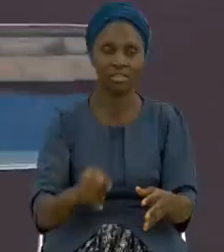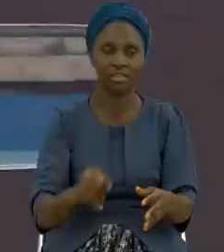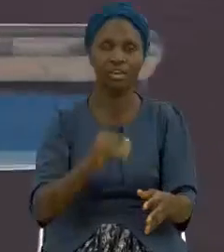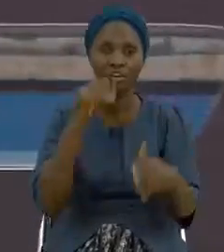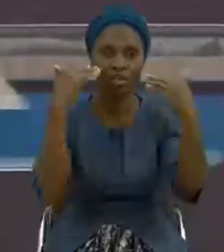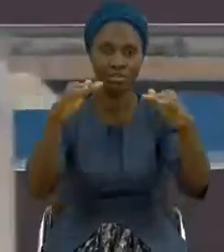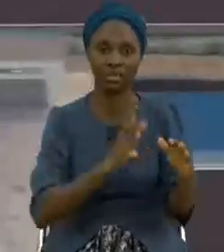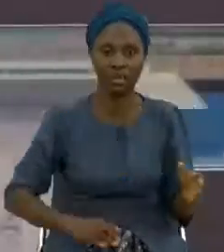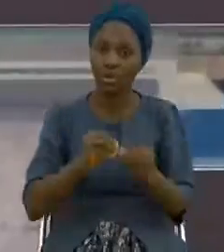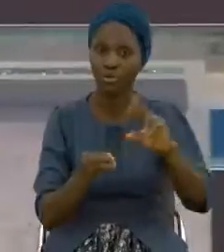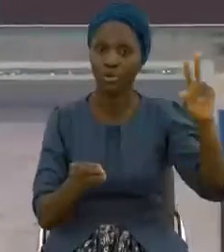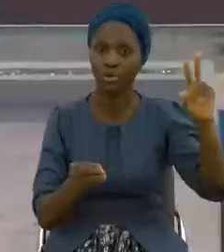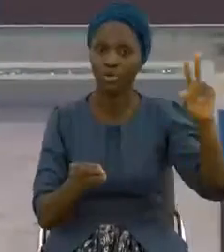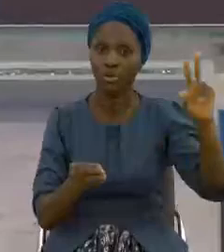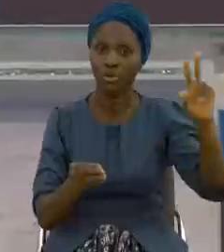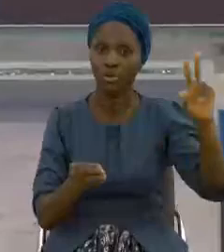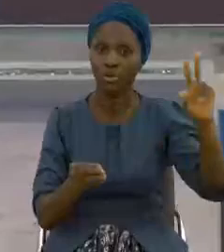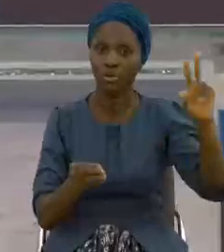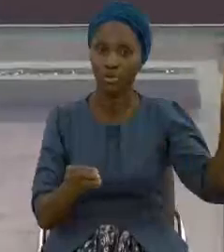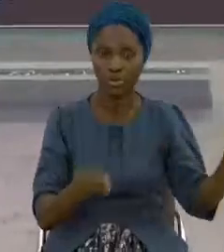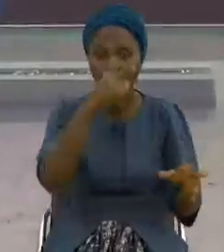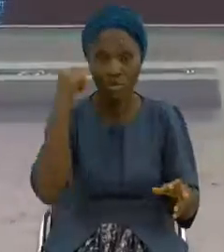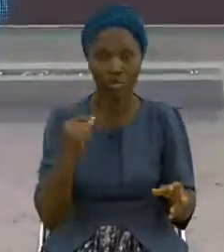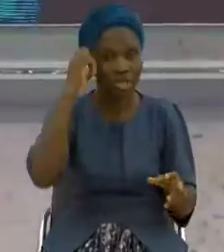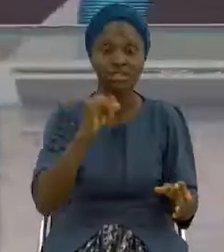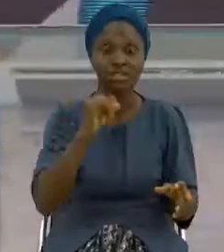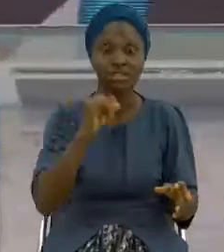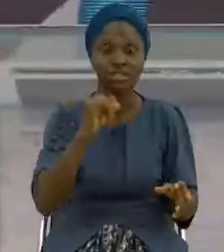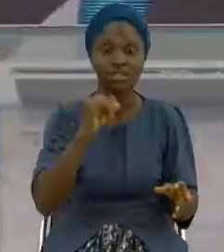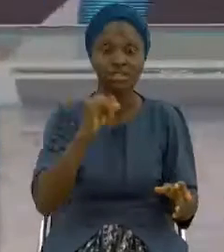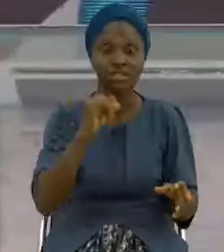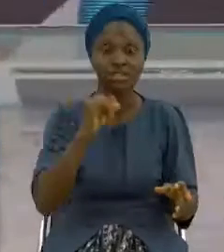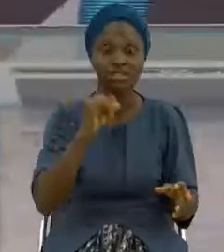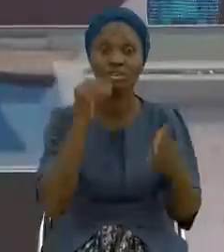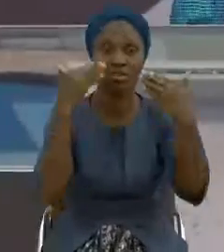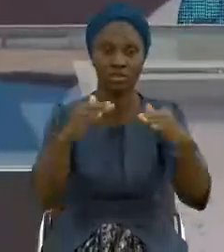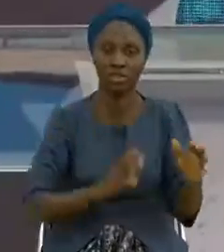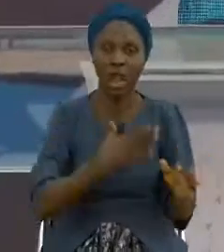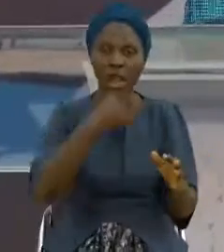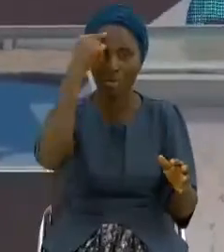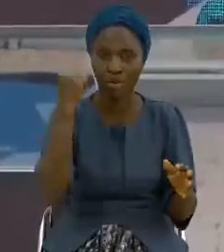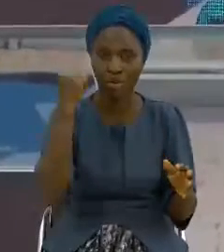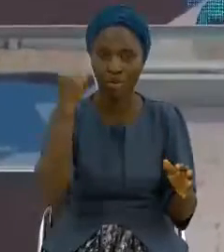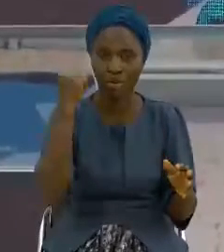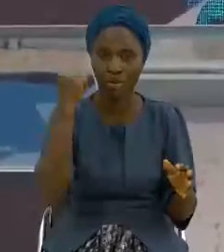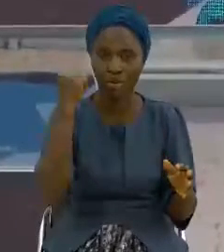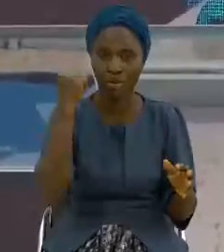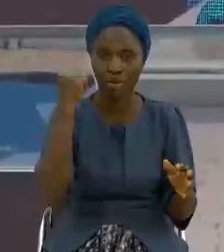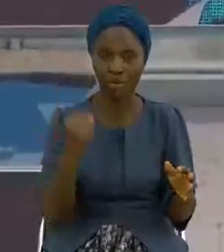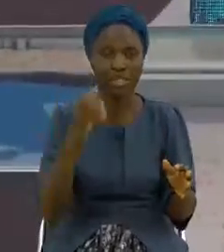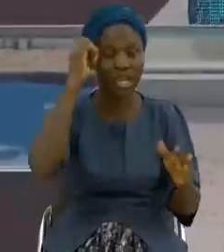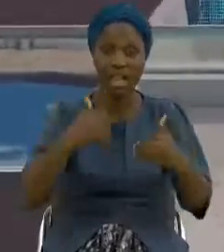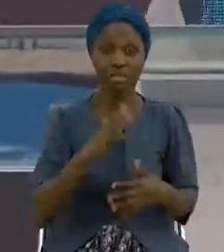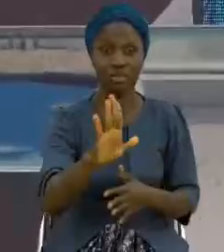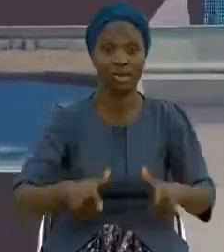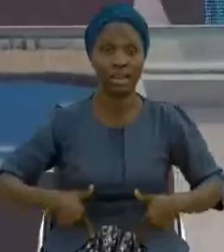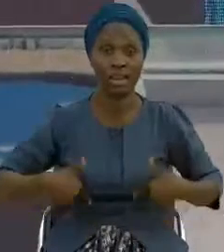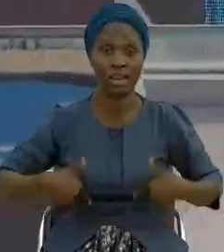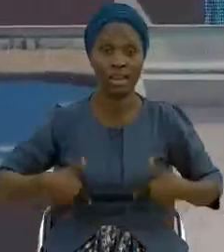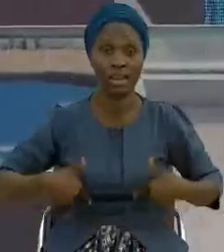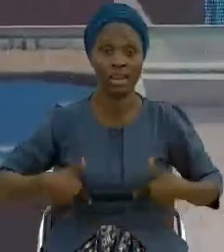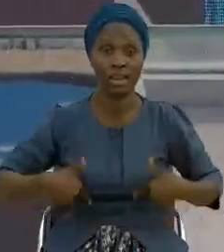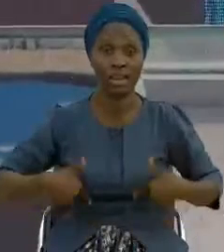the unlimited Christ. And because he has your life, you have